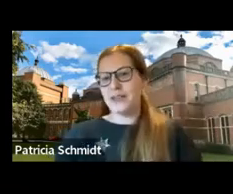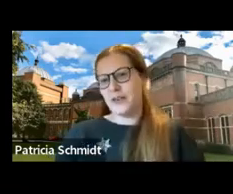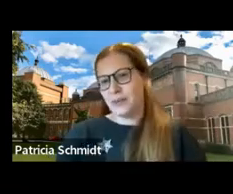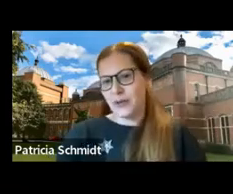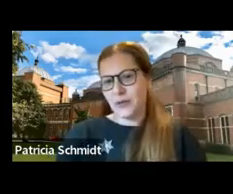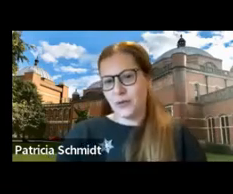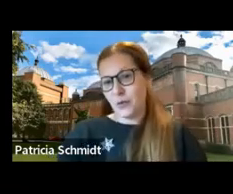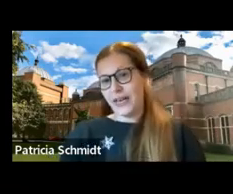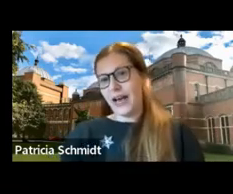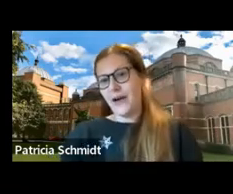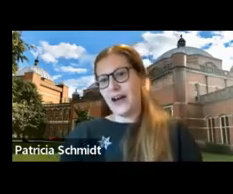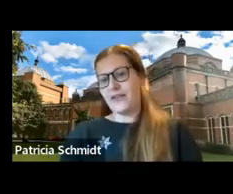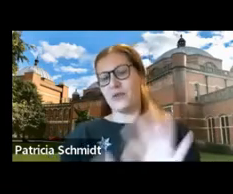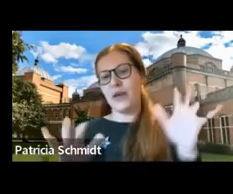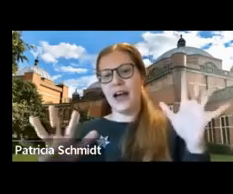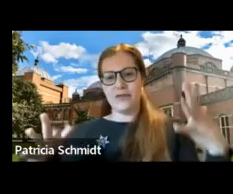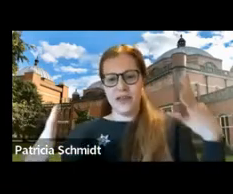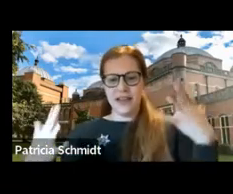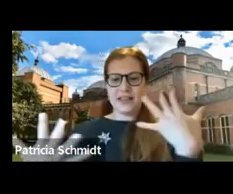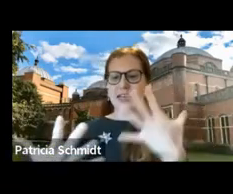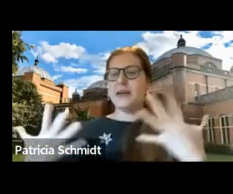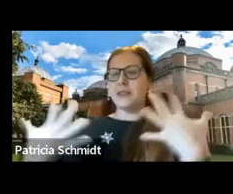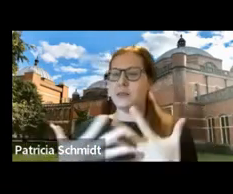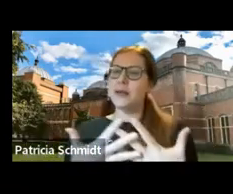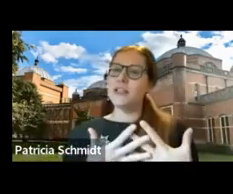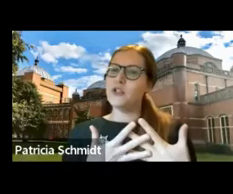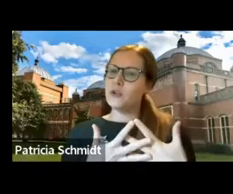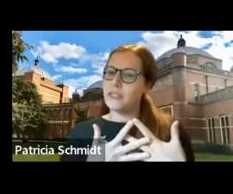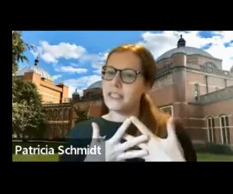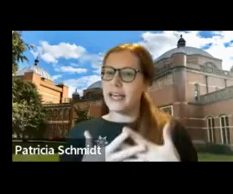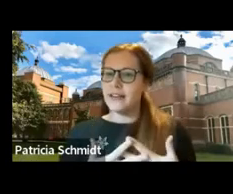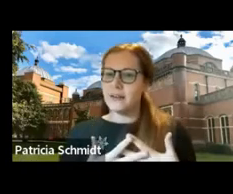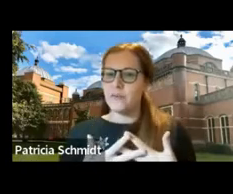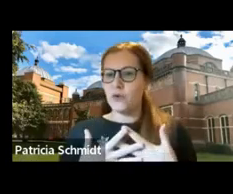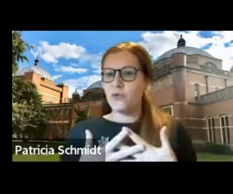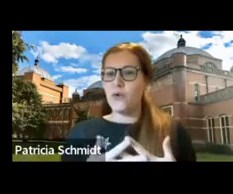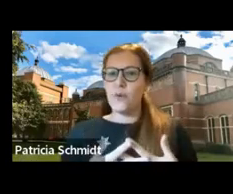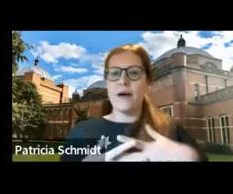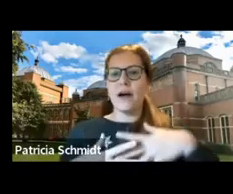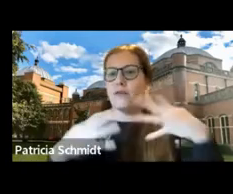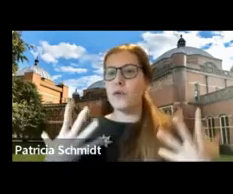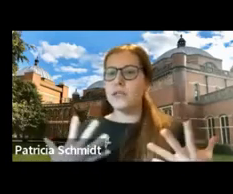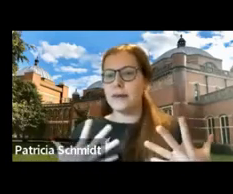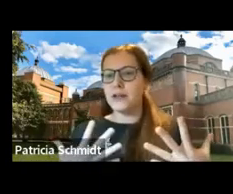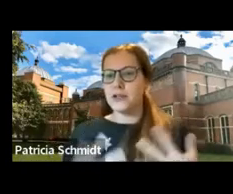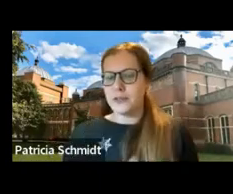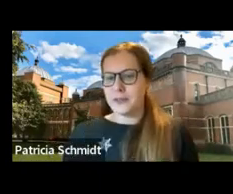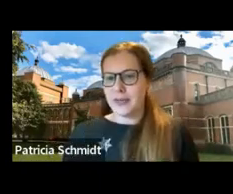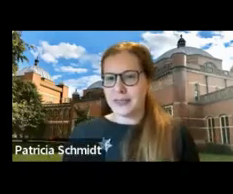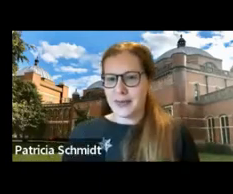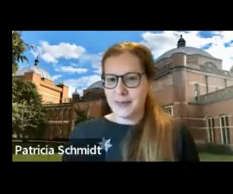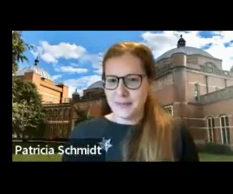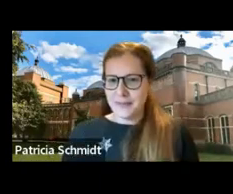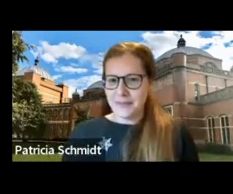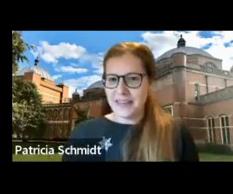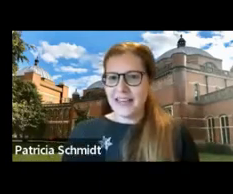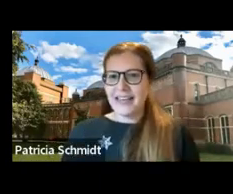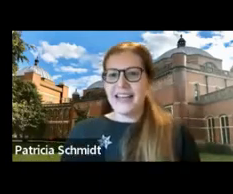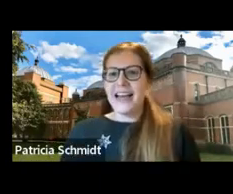and space are absolute, what we now have is we have time and space joined together to form a four-dimensional